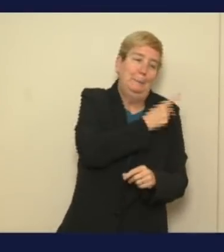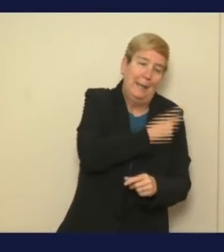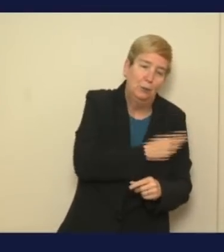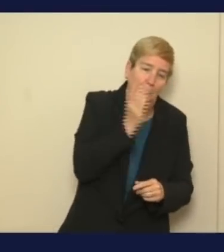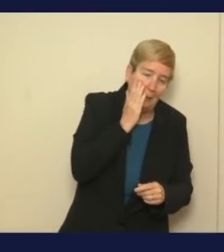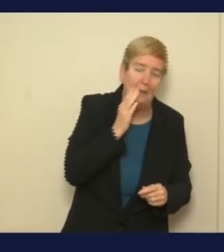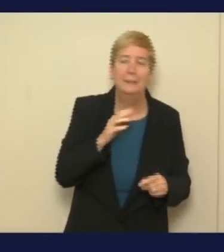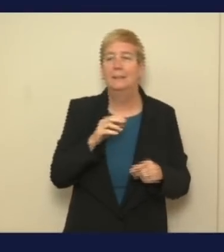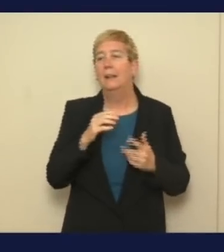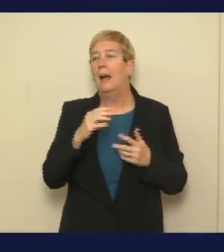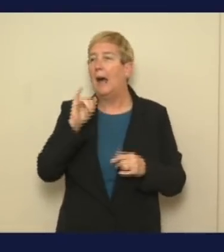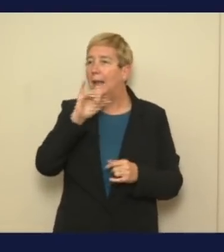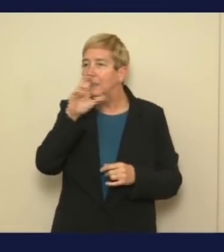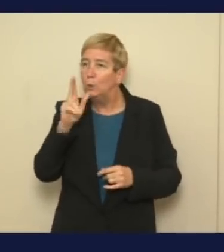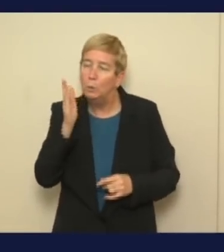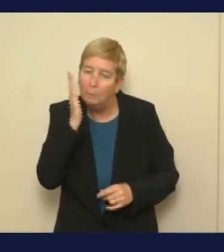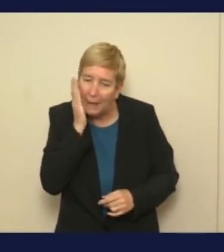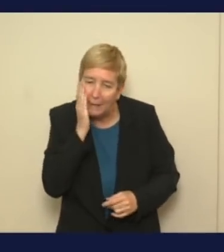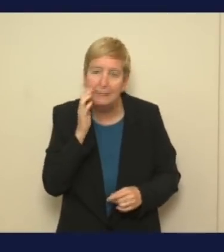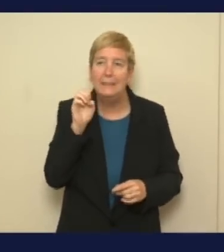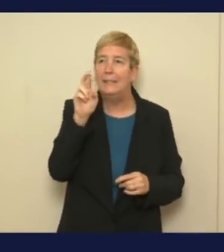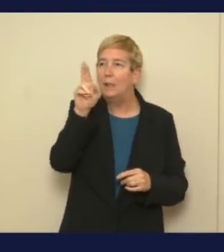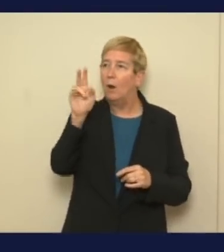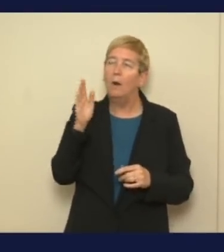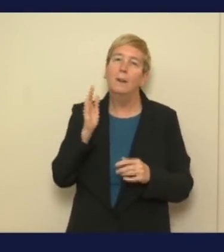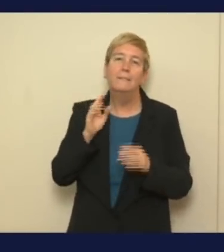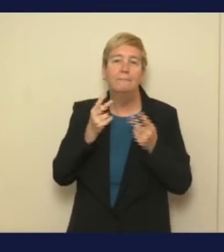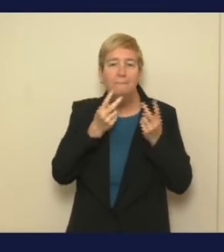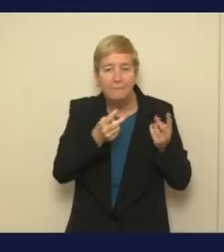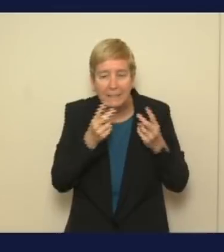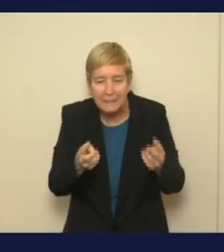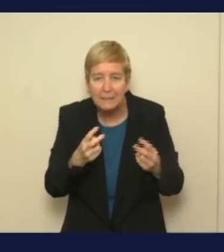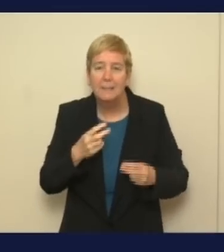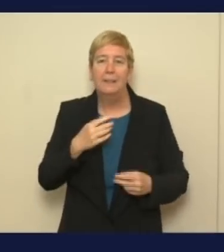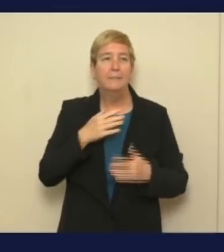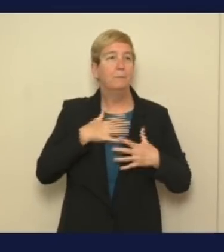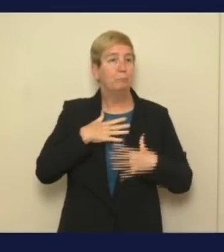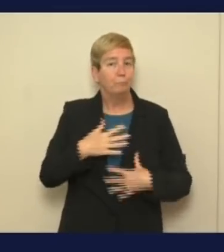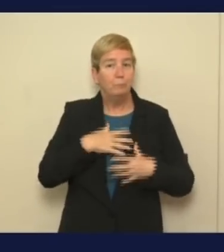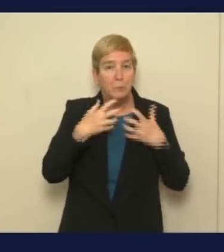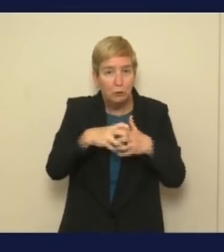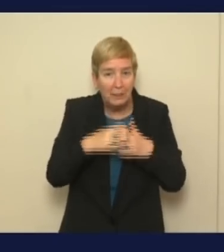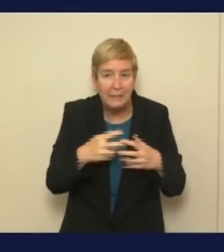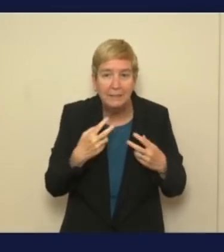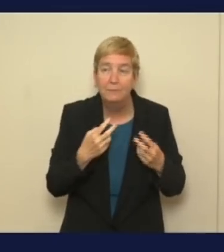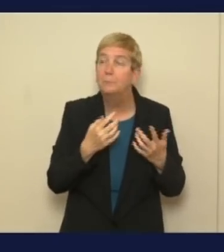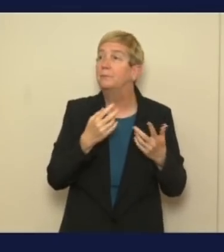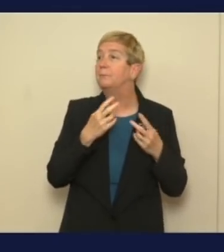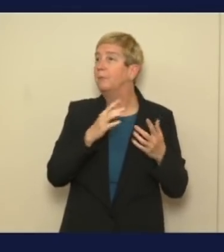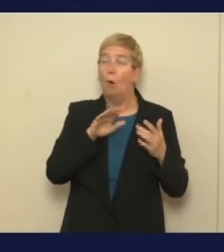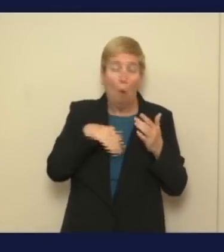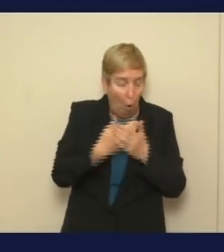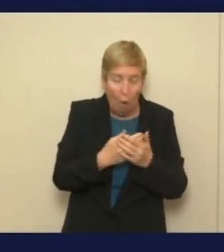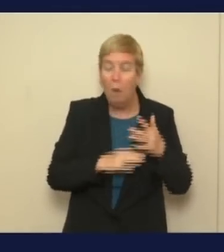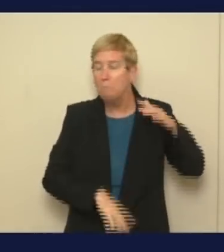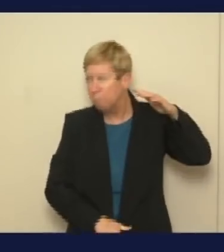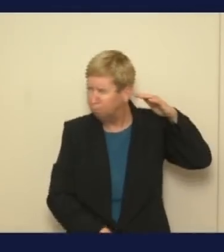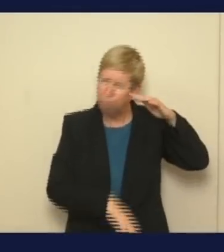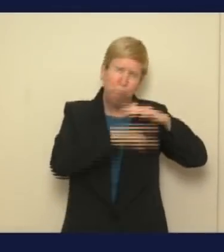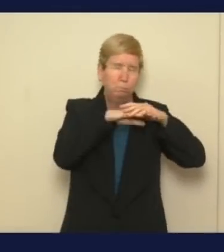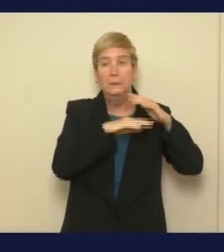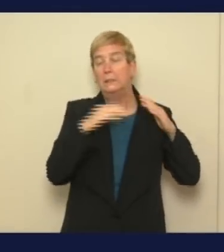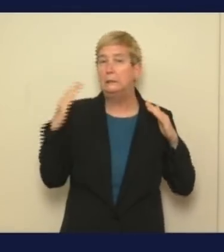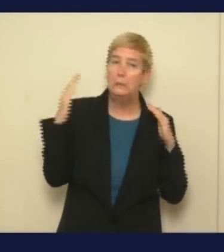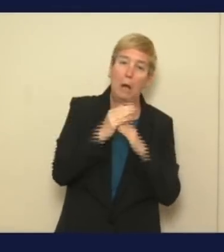in use, emergency department visits for suspected and confirmed COVID-19 patients have hit their all-time